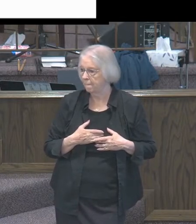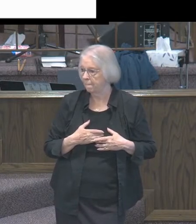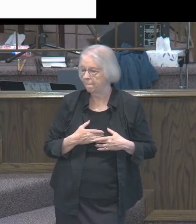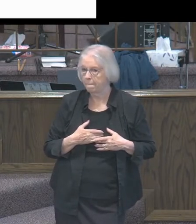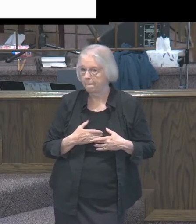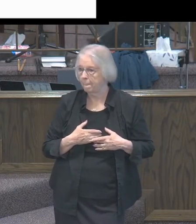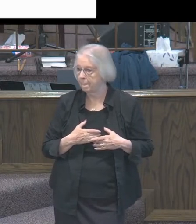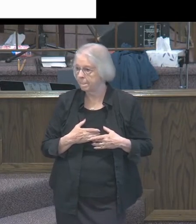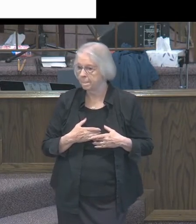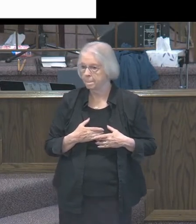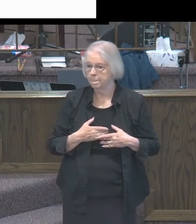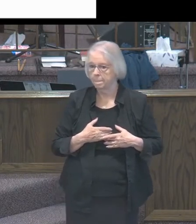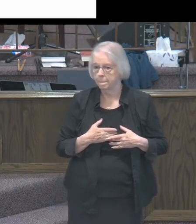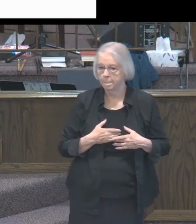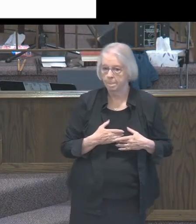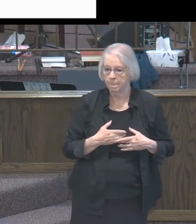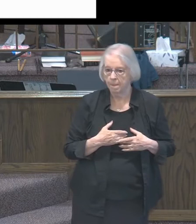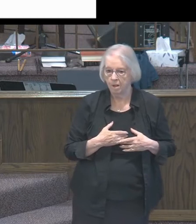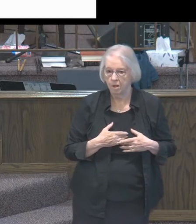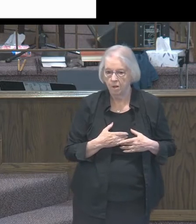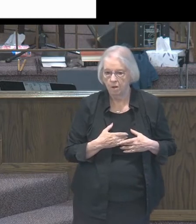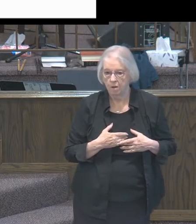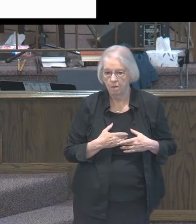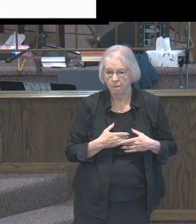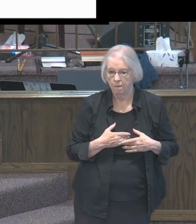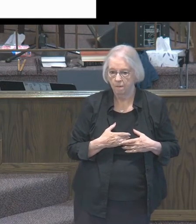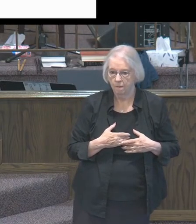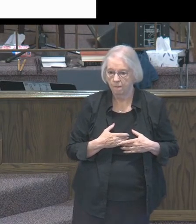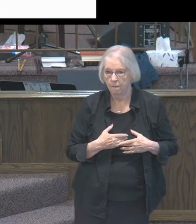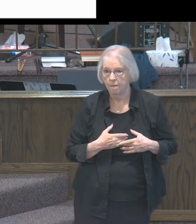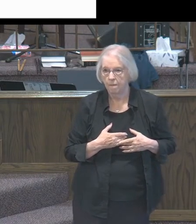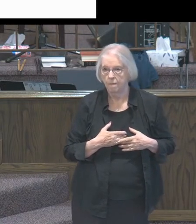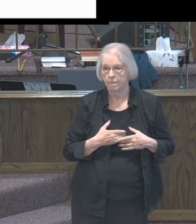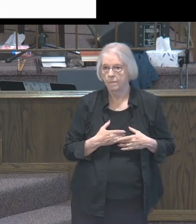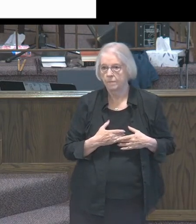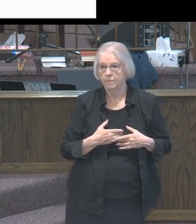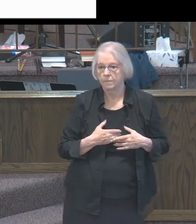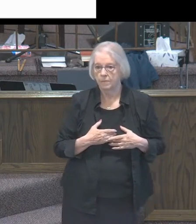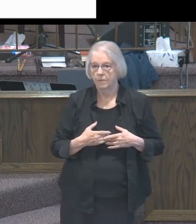If you seek him, he will be found by you. But if you forsake him, he will cast you off forever.